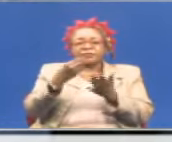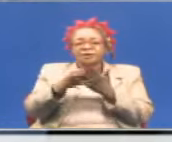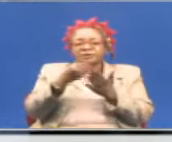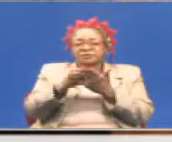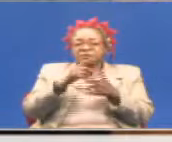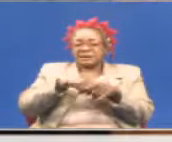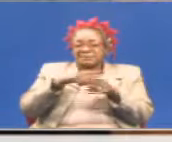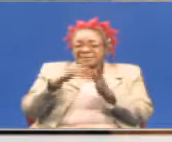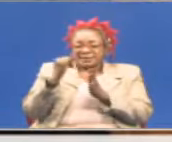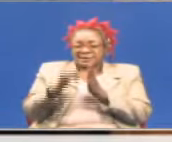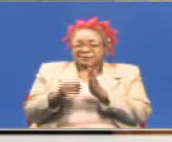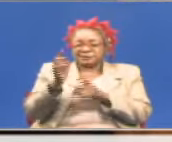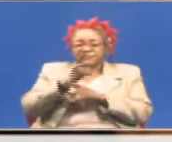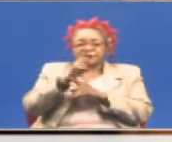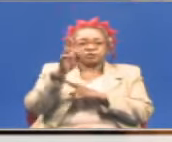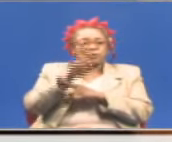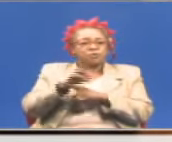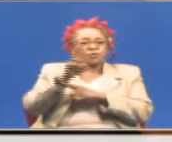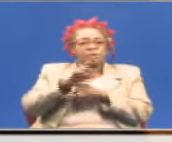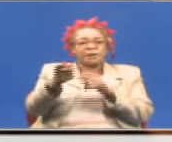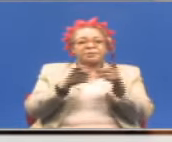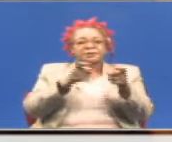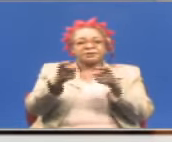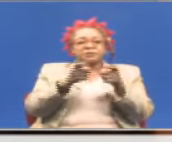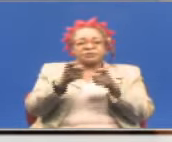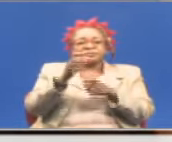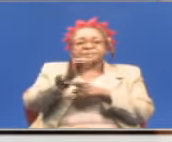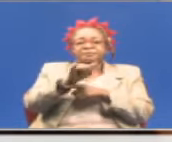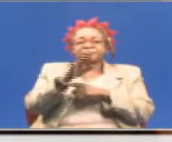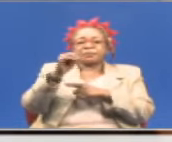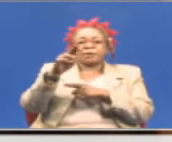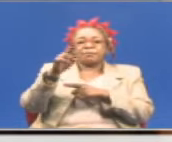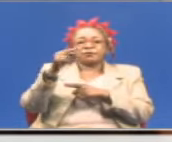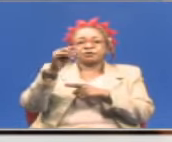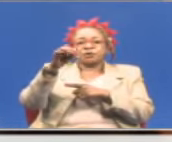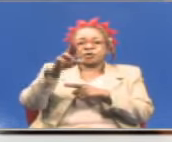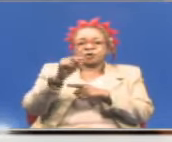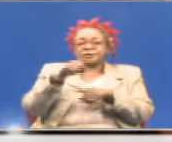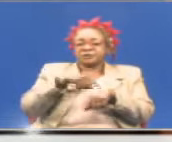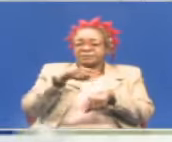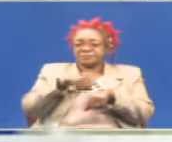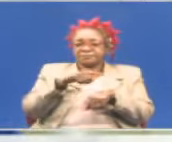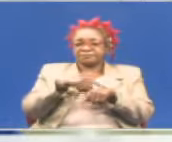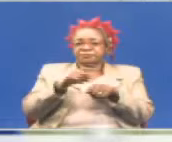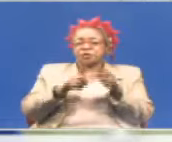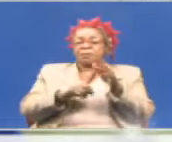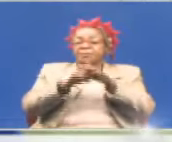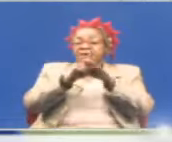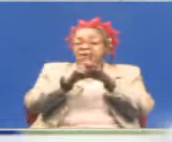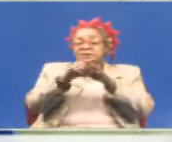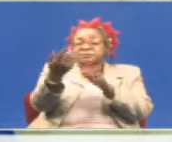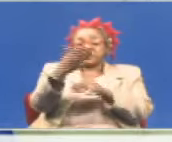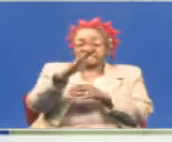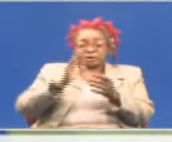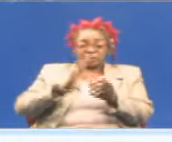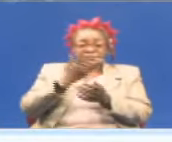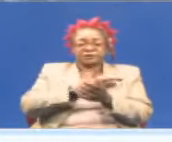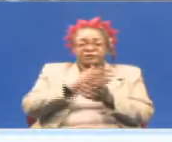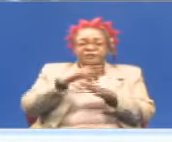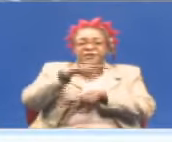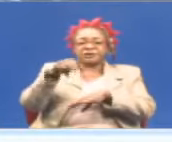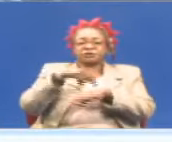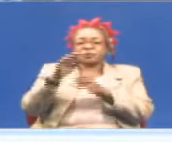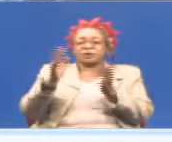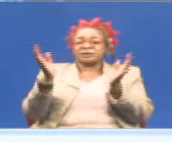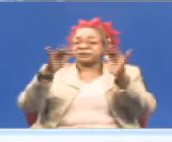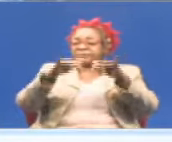Uhuru Kenyatta administration, it was Stephen Mutoro's turn to appear before the Public Petitions Committee of the National Assembly to